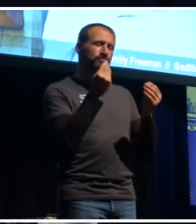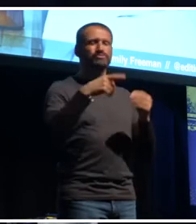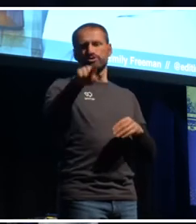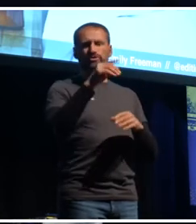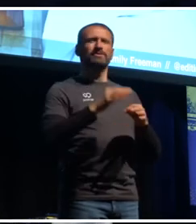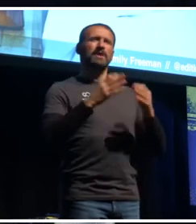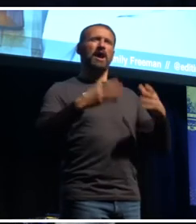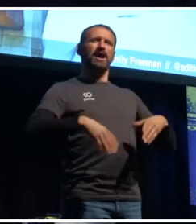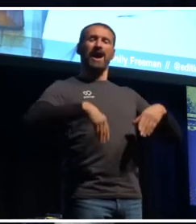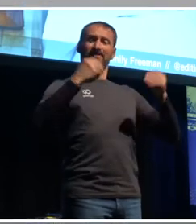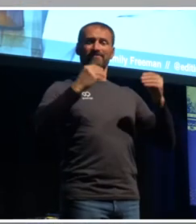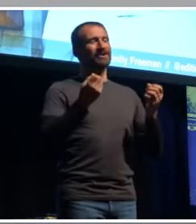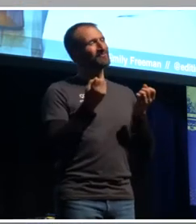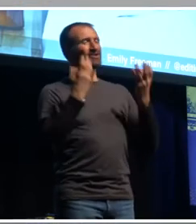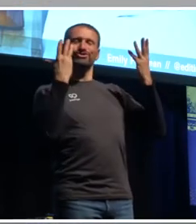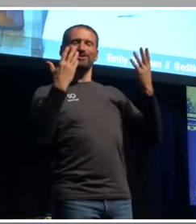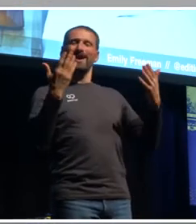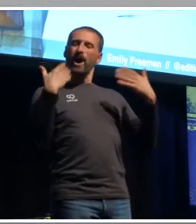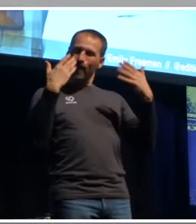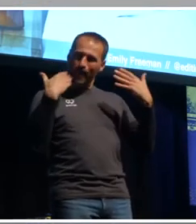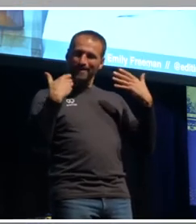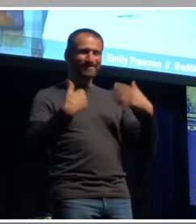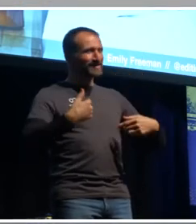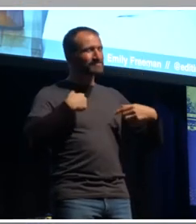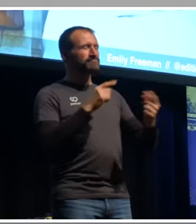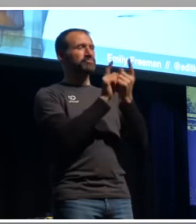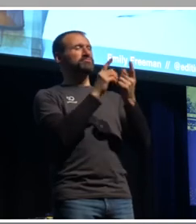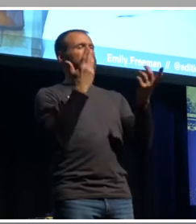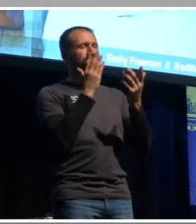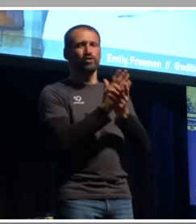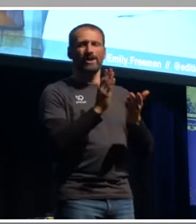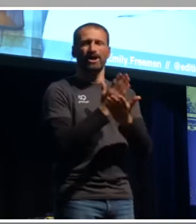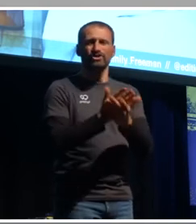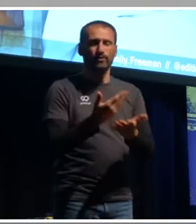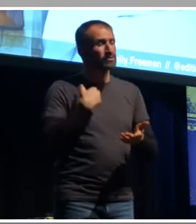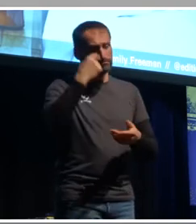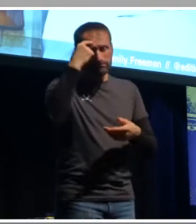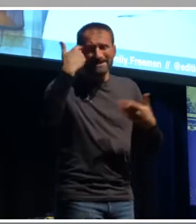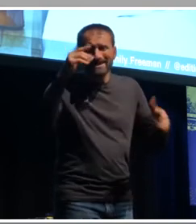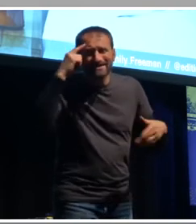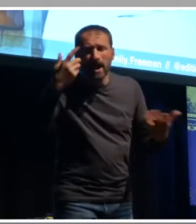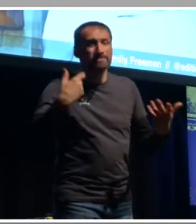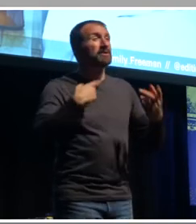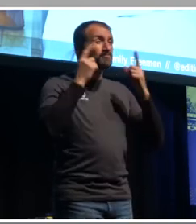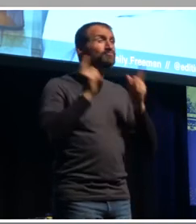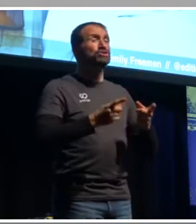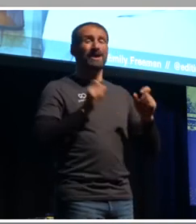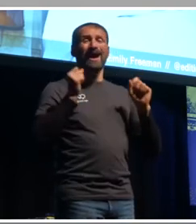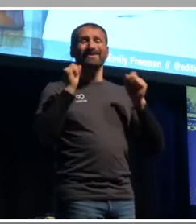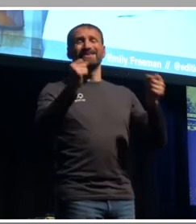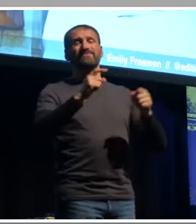restored. We're immediately faced with decisions, things we don't even really think about, but still actively deplete our